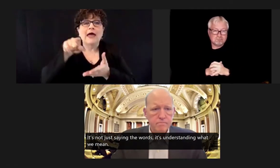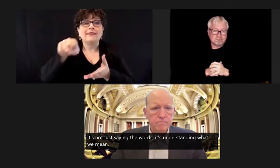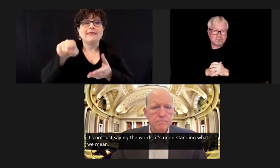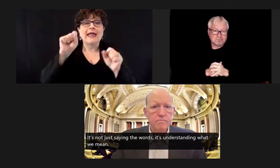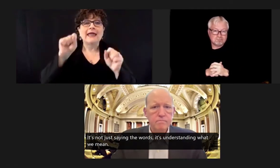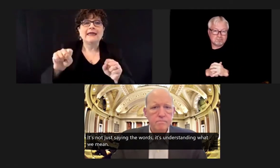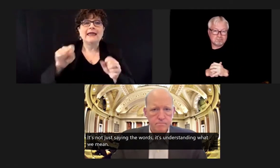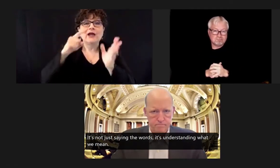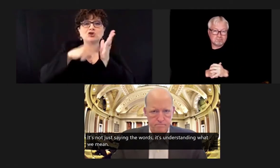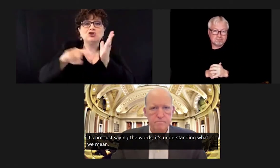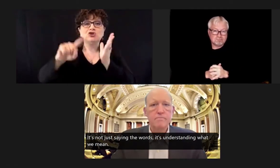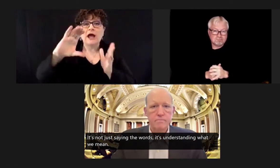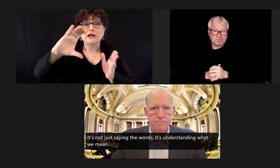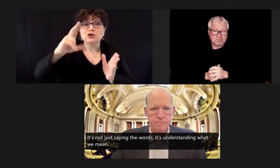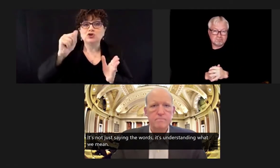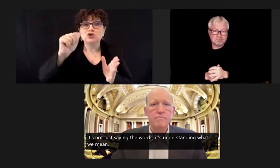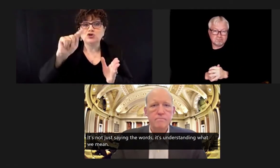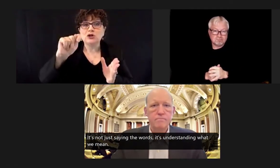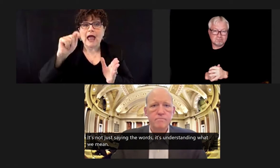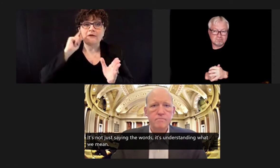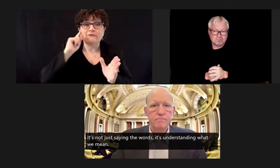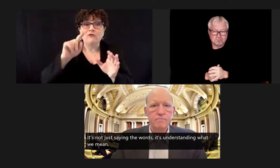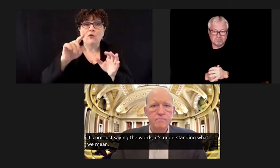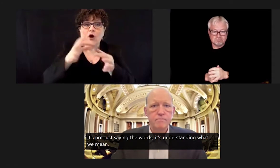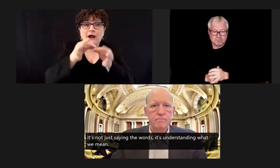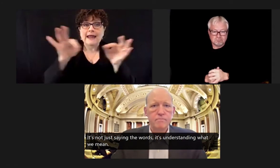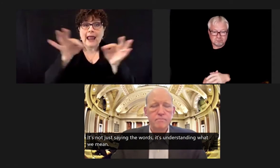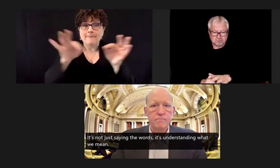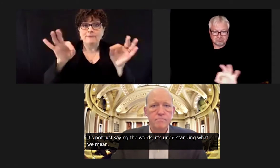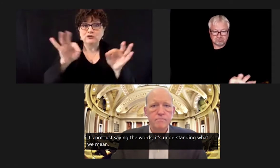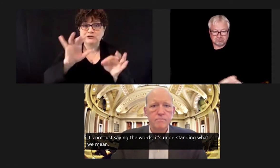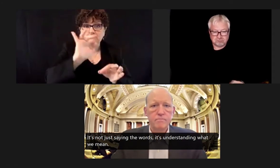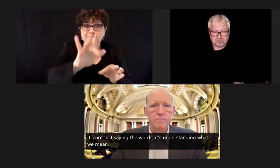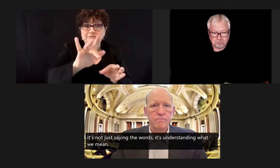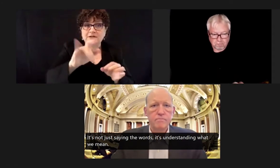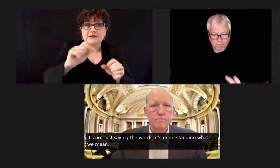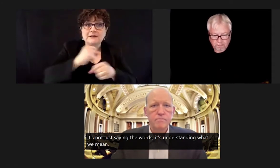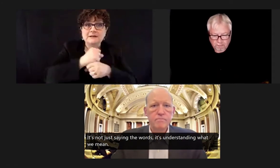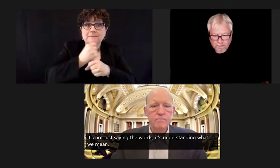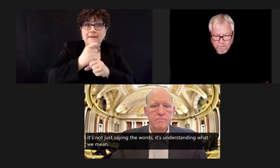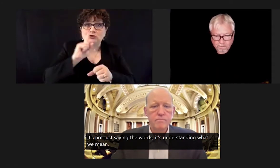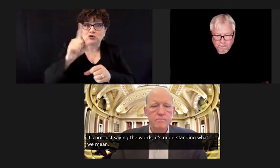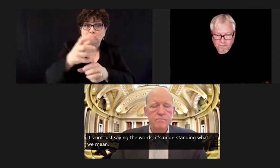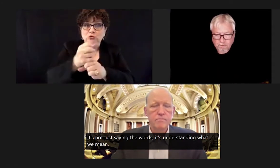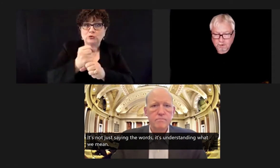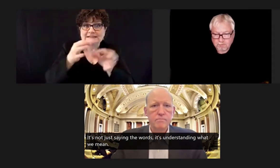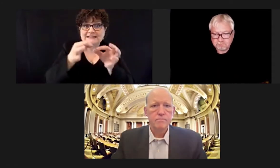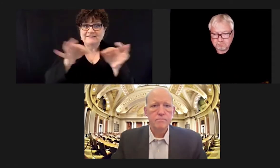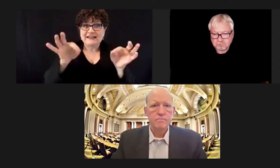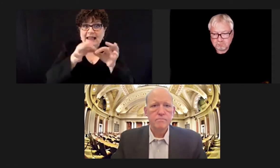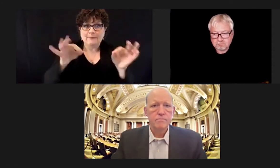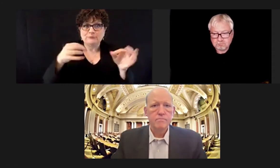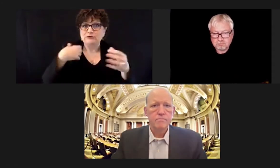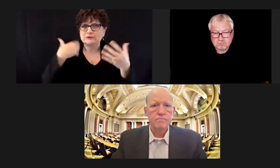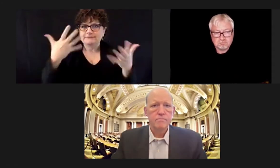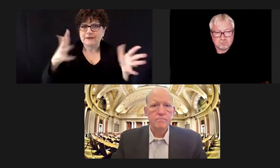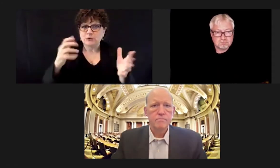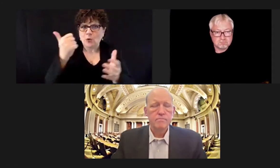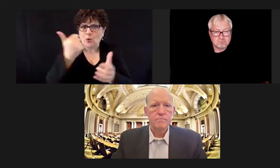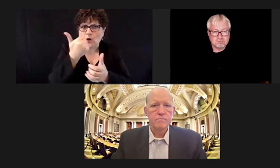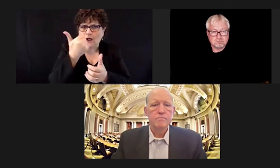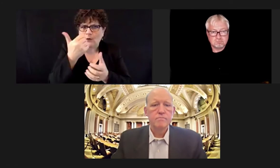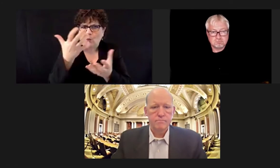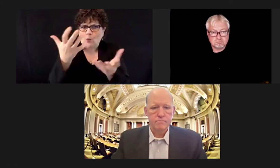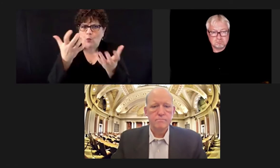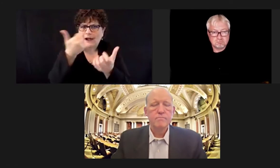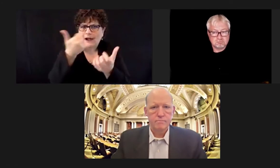And if you'll hold on 1 second, I do want to let the audience know that they can check the chat to be able to